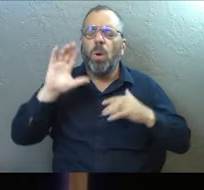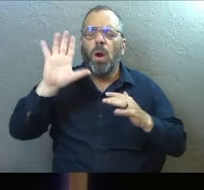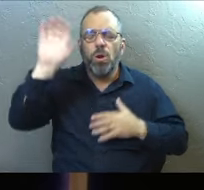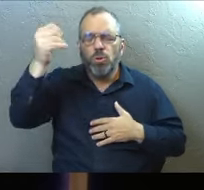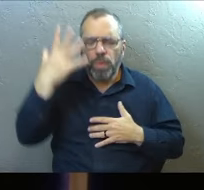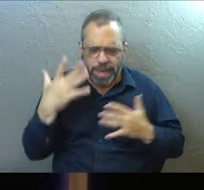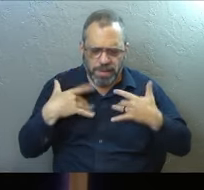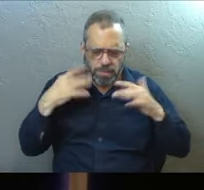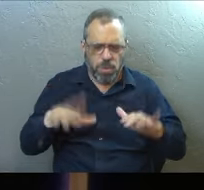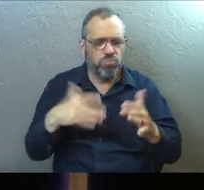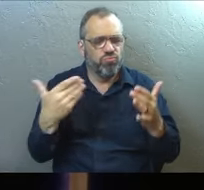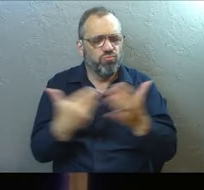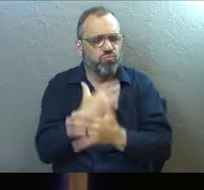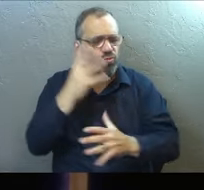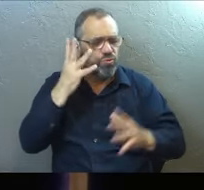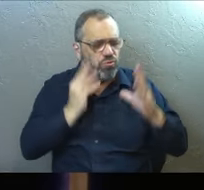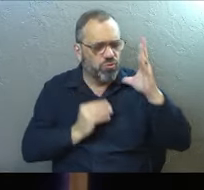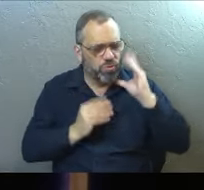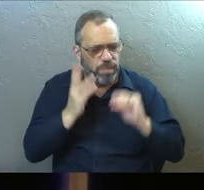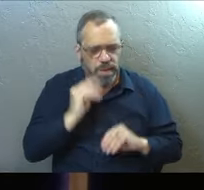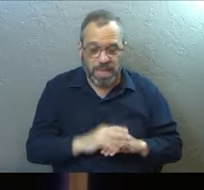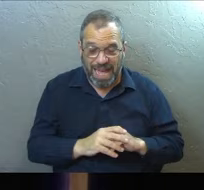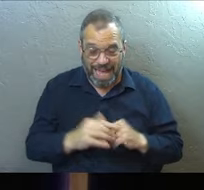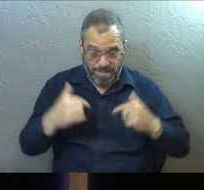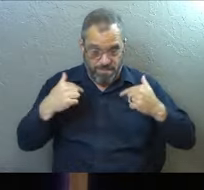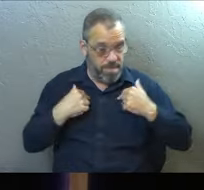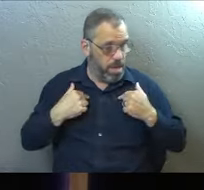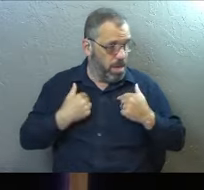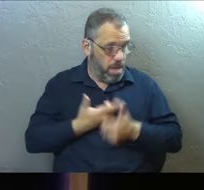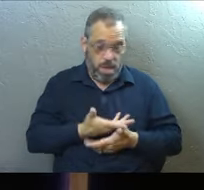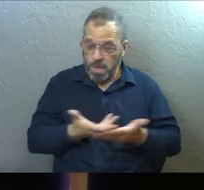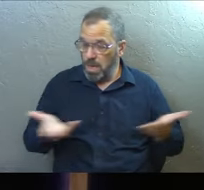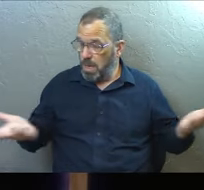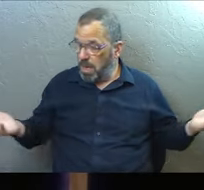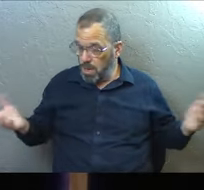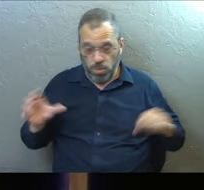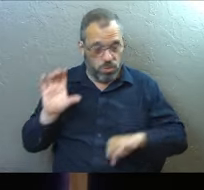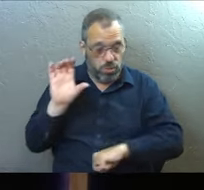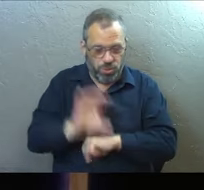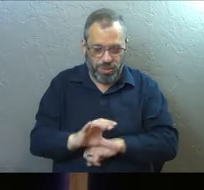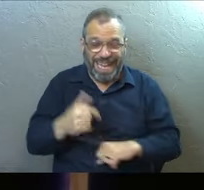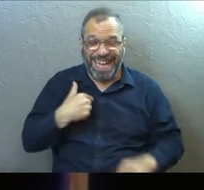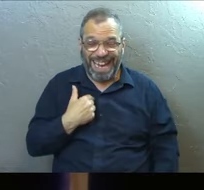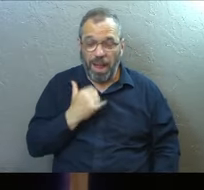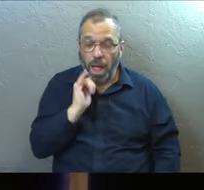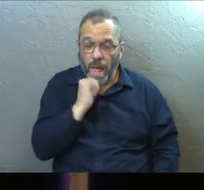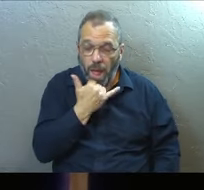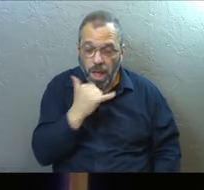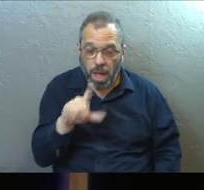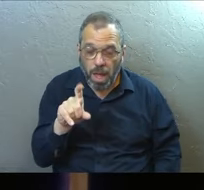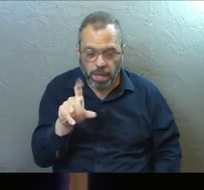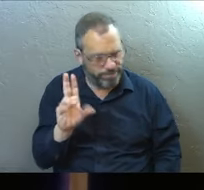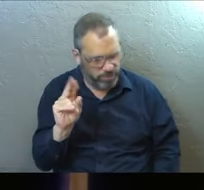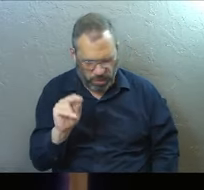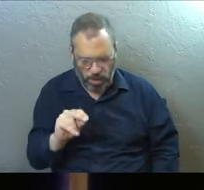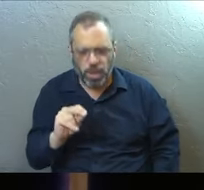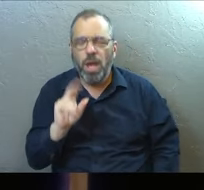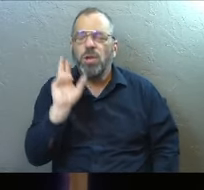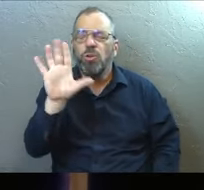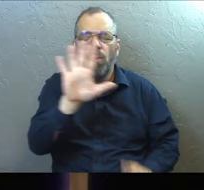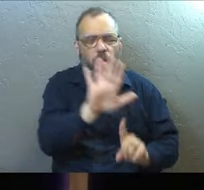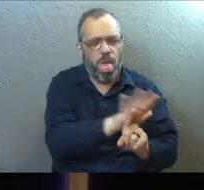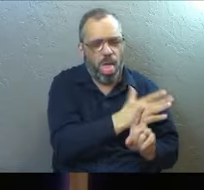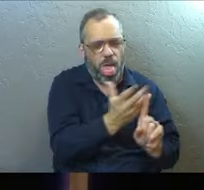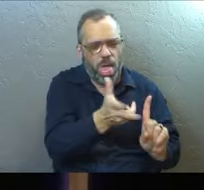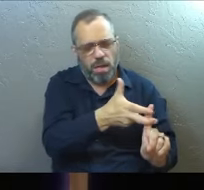day, God, brand new for us. And God, I thank you that none of us here this morning, God, we're not here by accident. God, you've drawn us